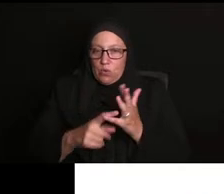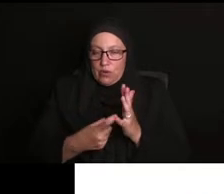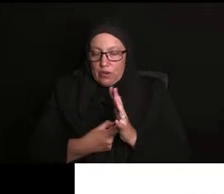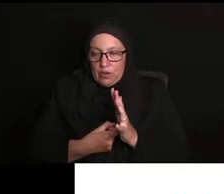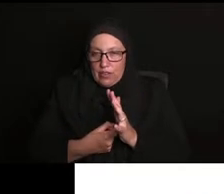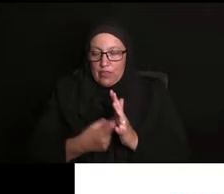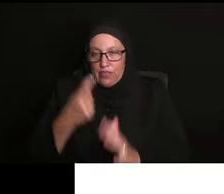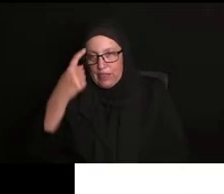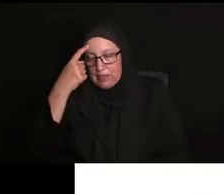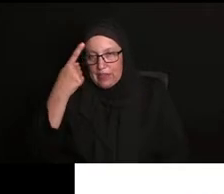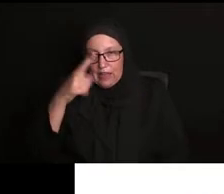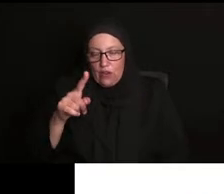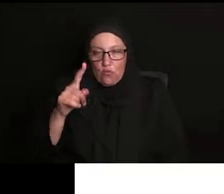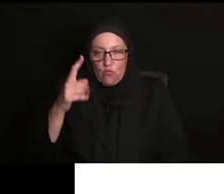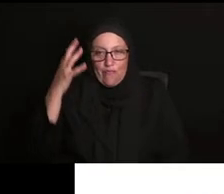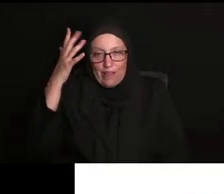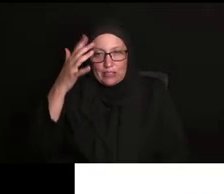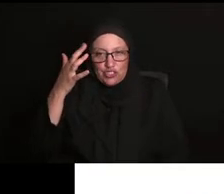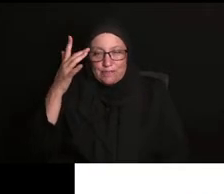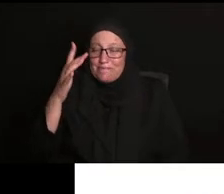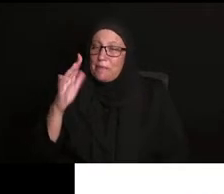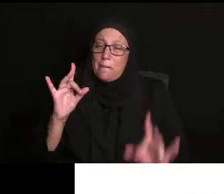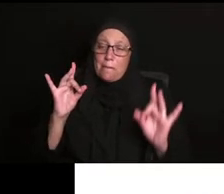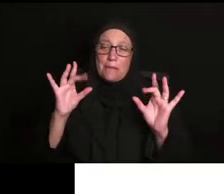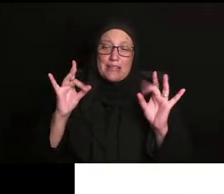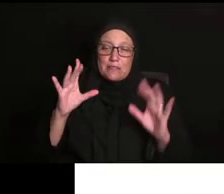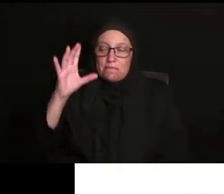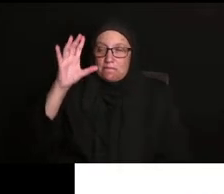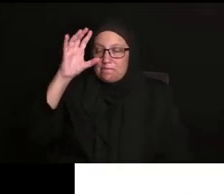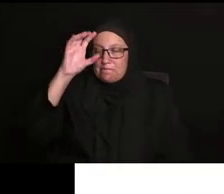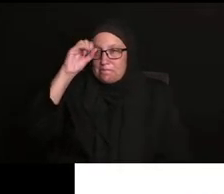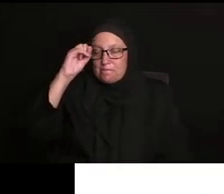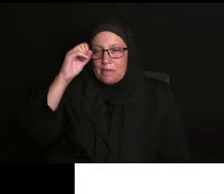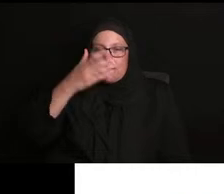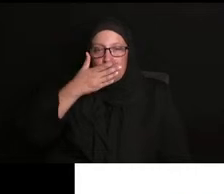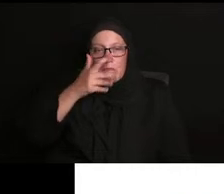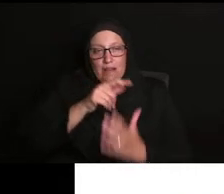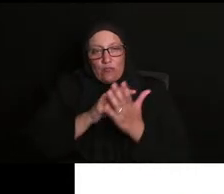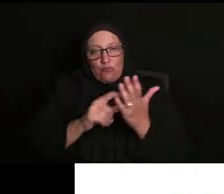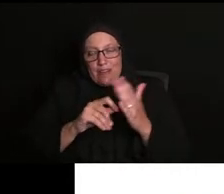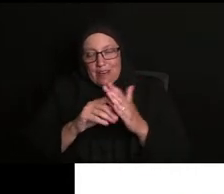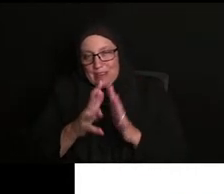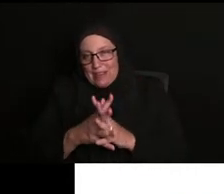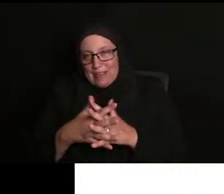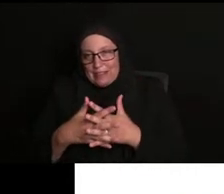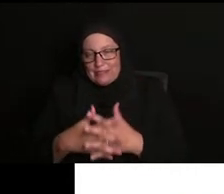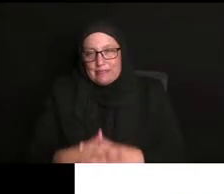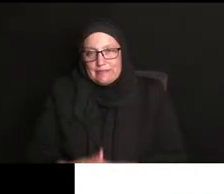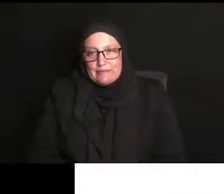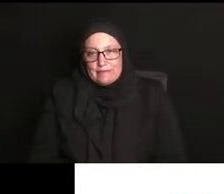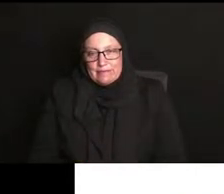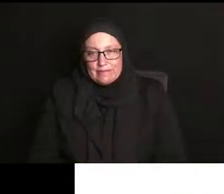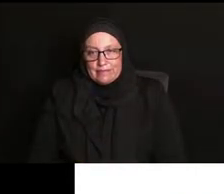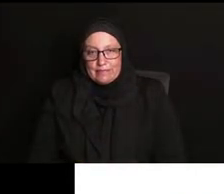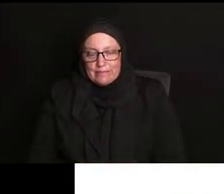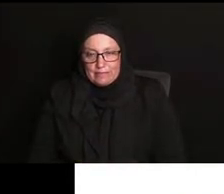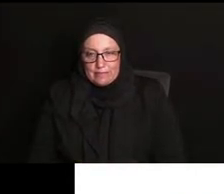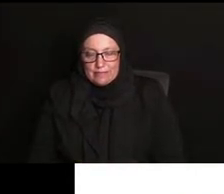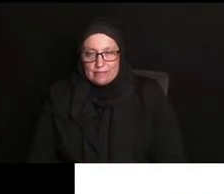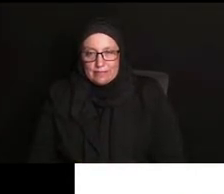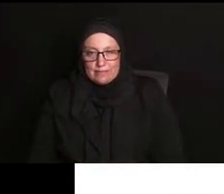We get them from this blessed ayah of the Quran. Inna fi khalqi as-samawati wal-ard